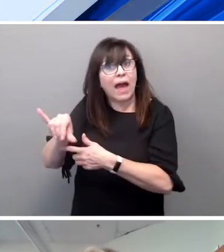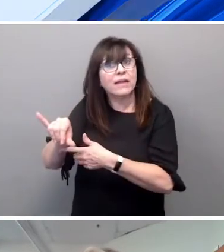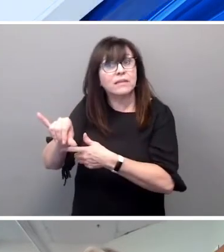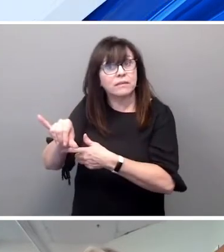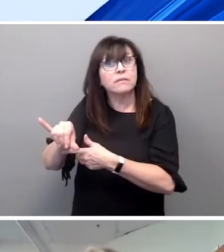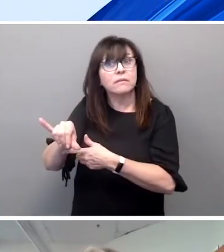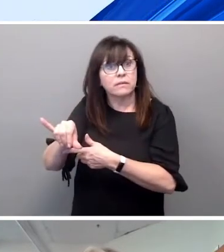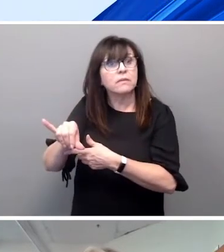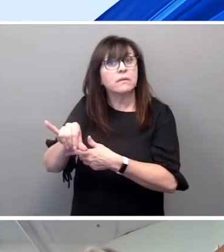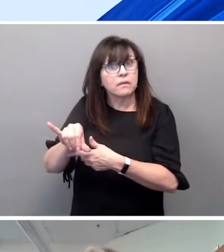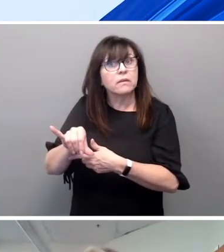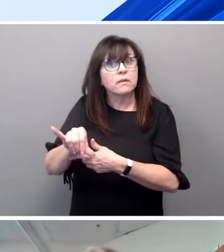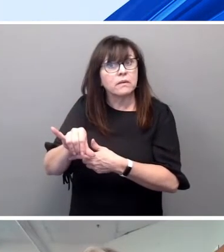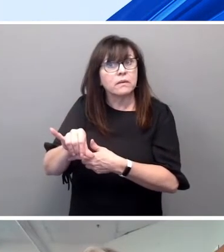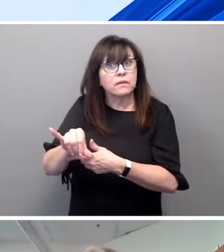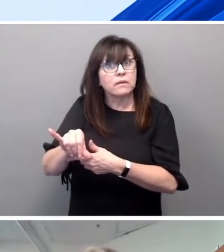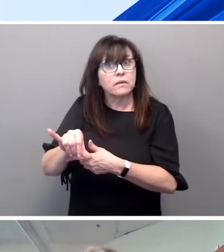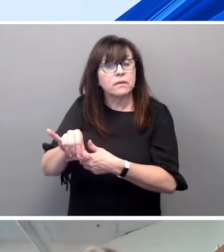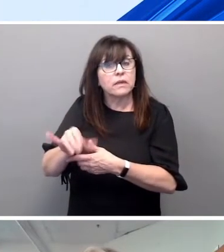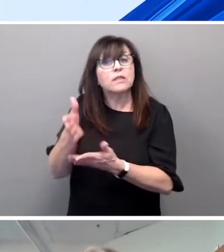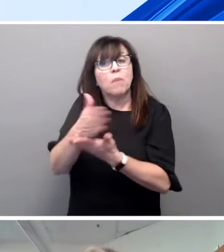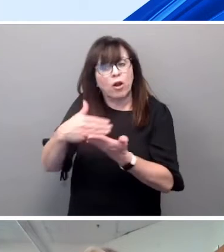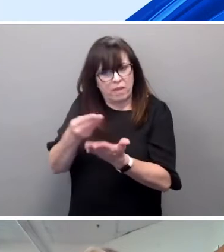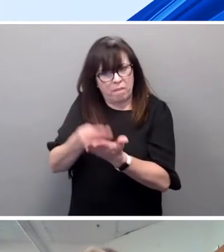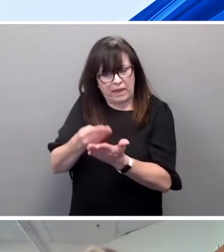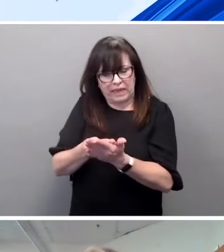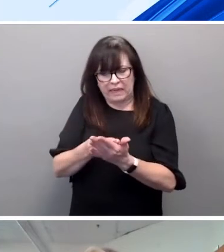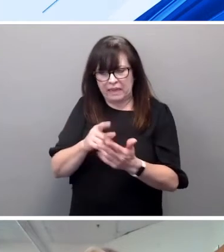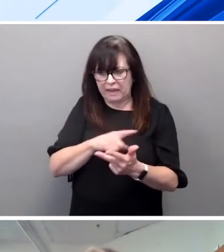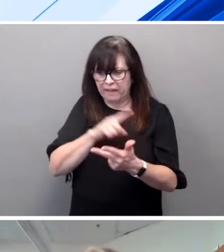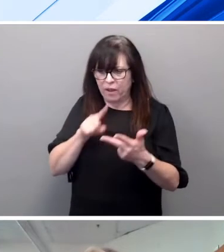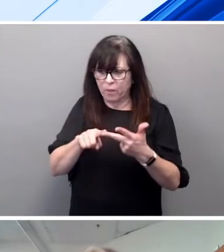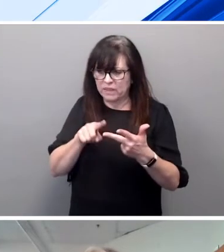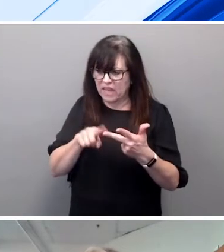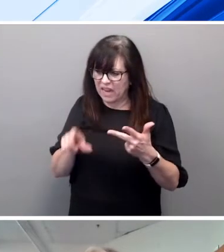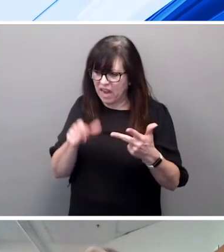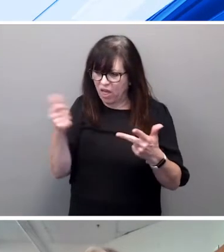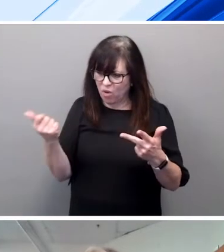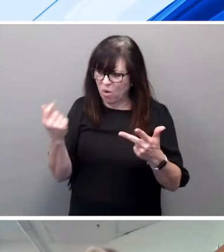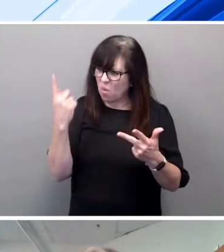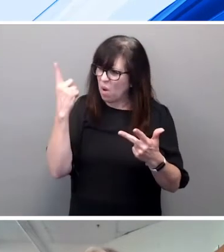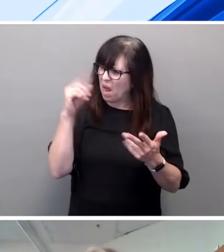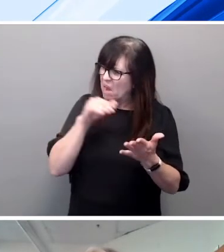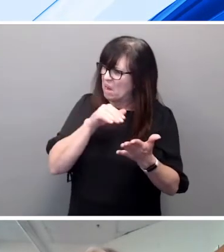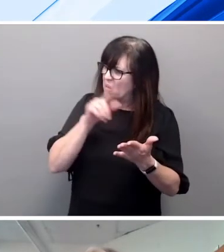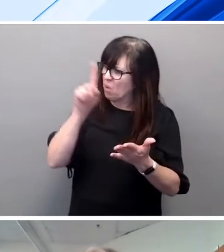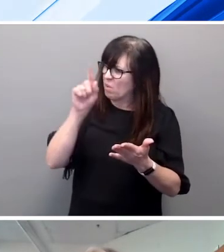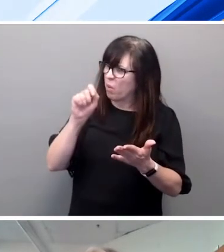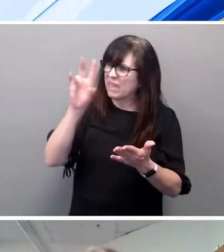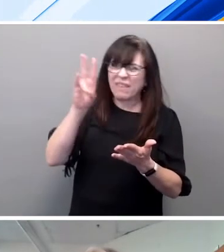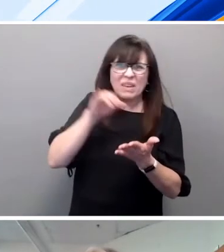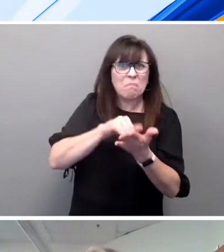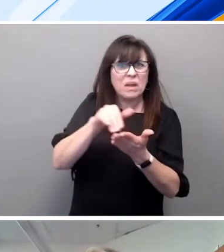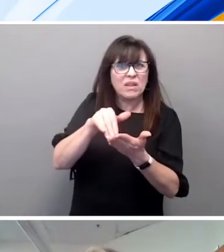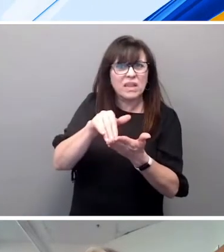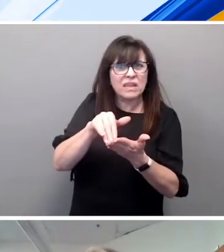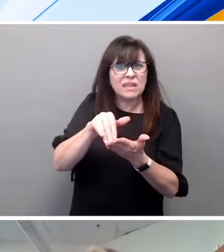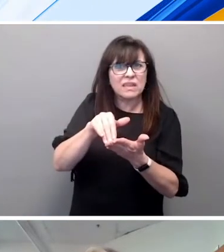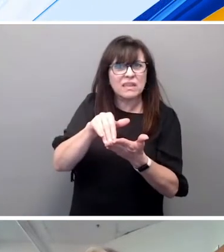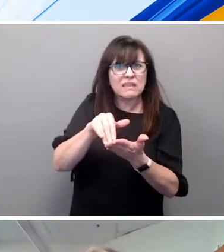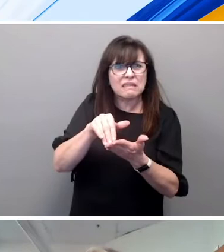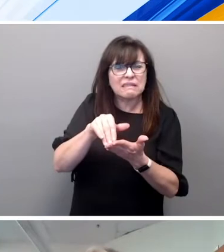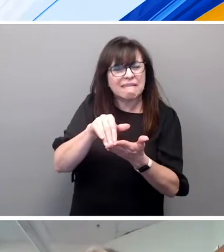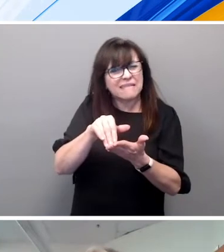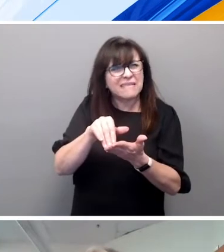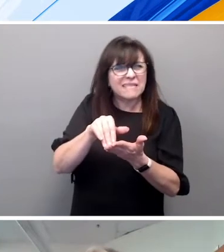been part of the money. And then there was another $1.7 million, and unfortunately, I don't know